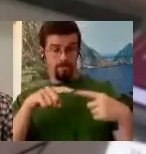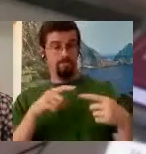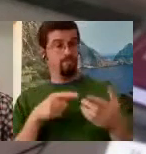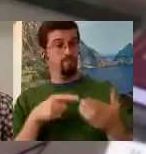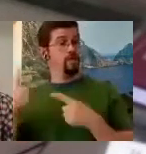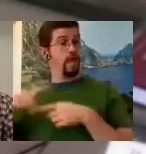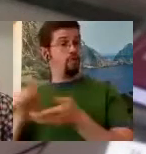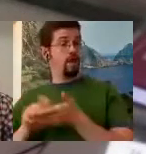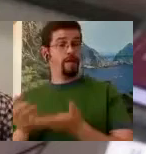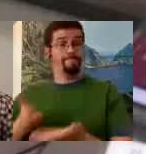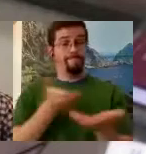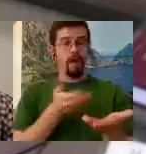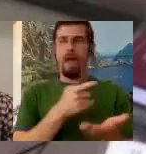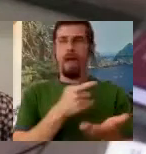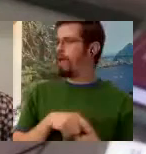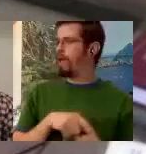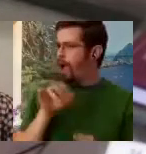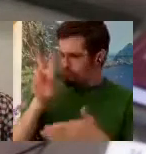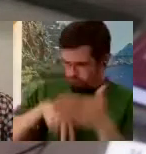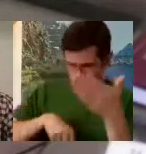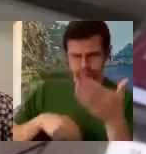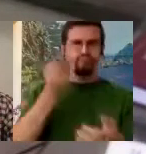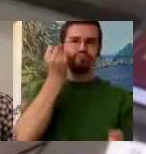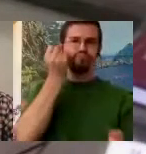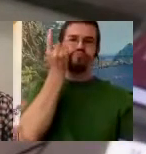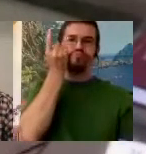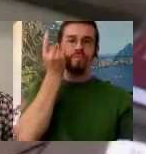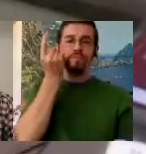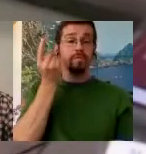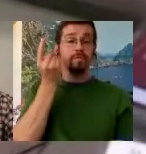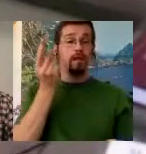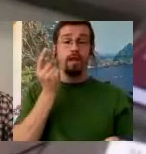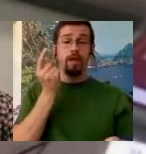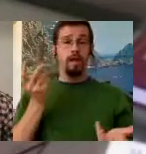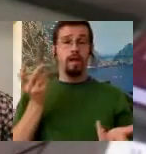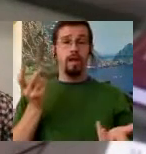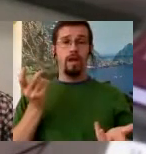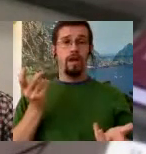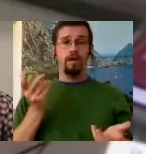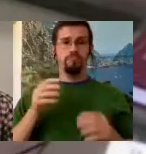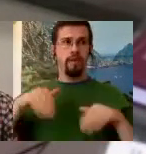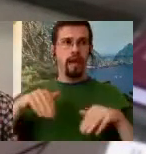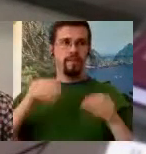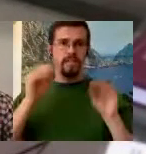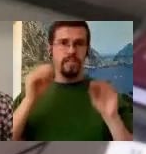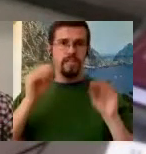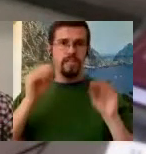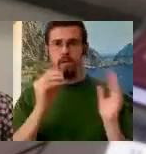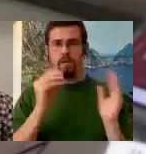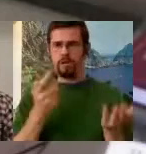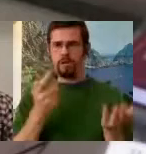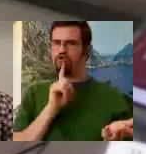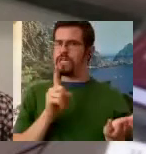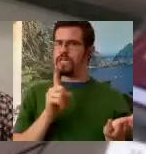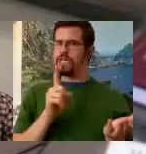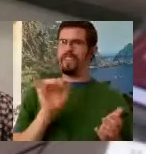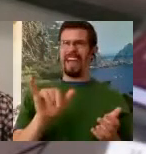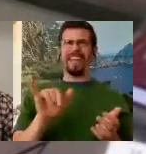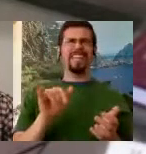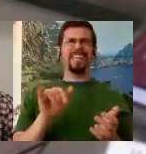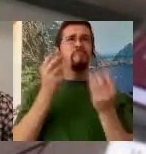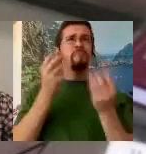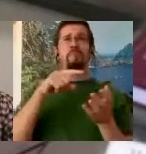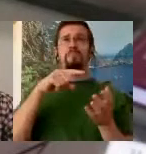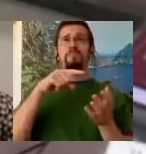it. It's really fast. Yeah. The only reason that it's not in the school system is simply that a lot of hearing people don't know